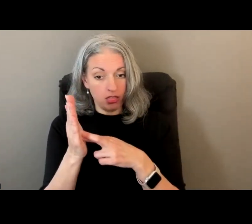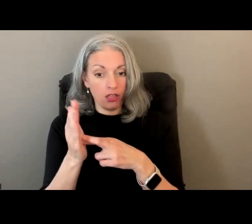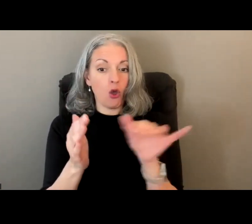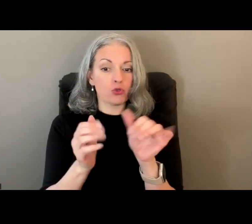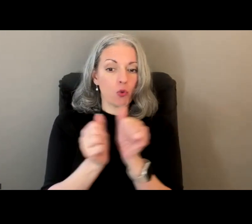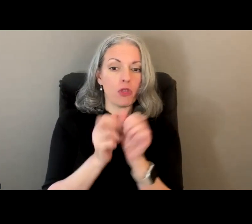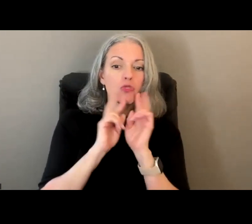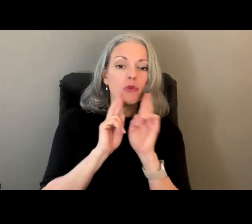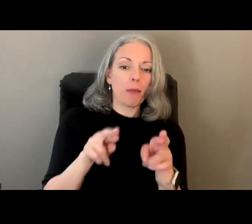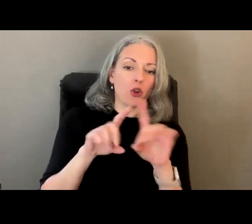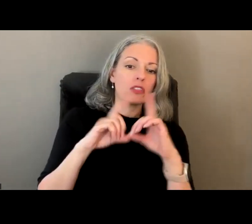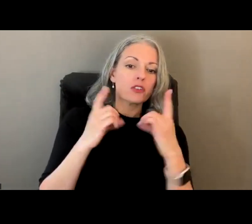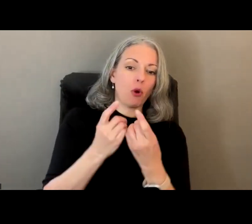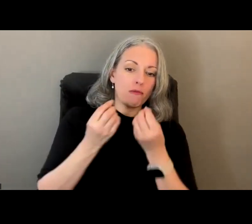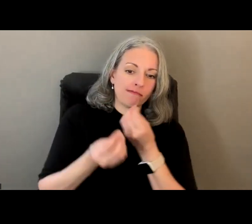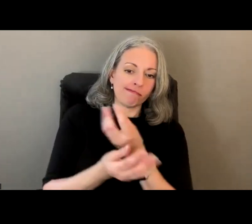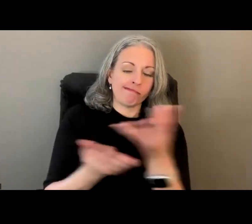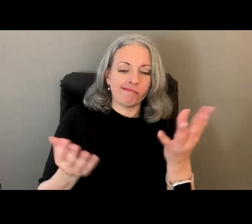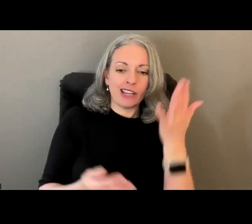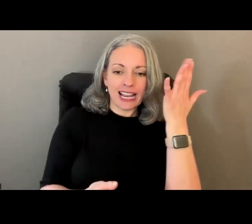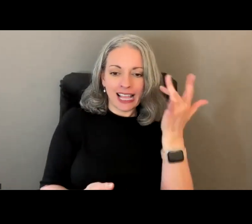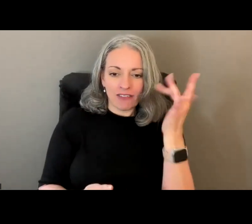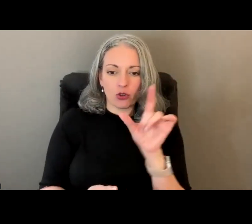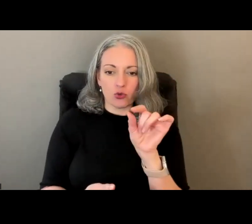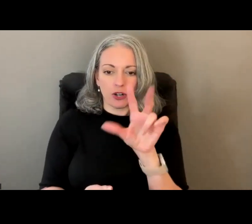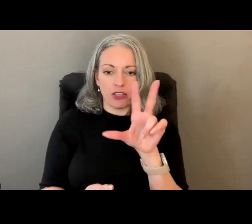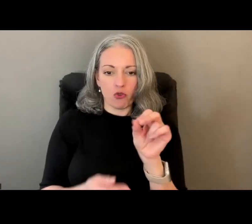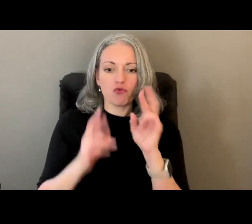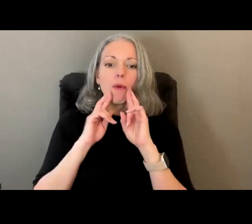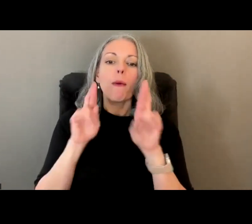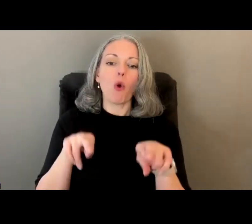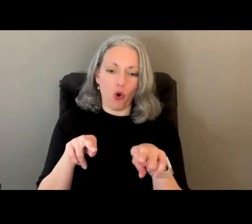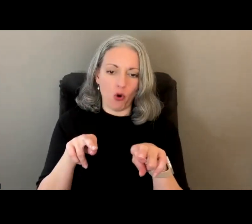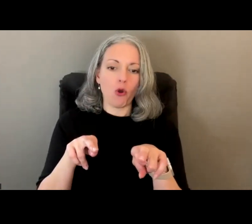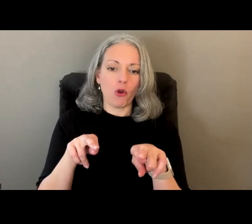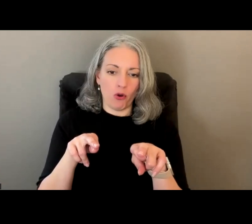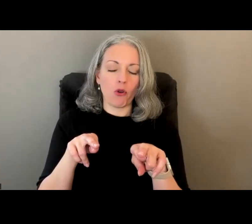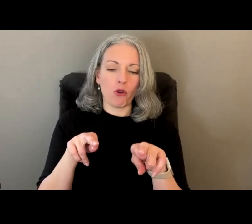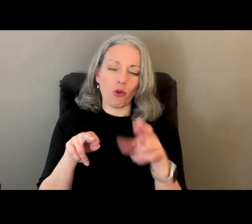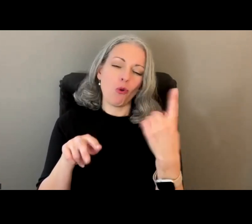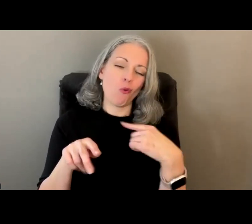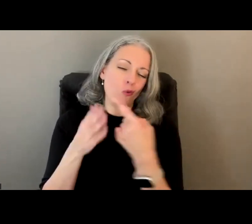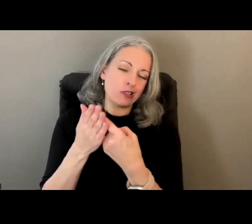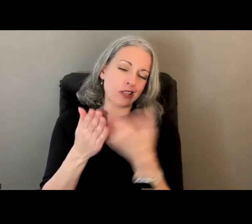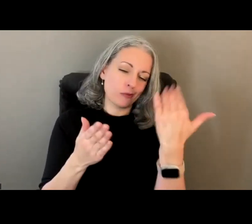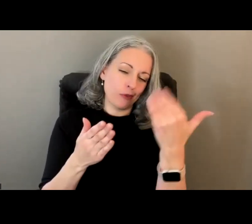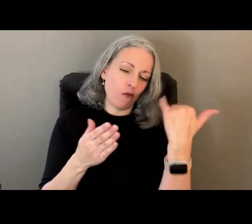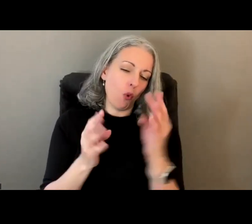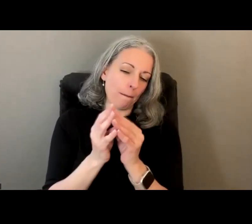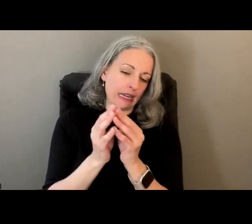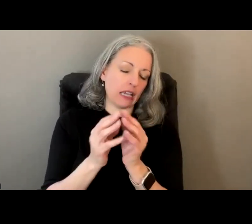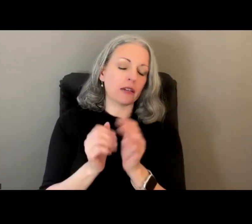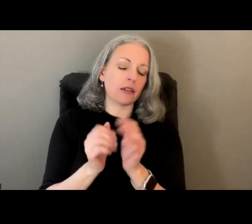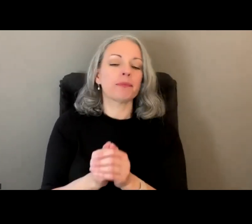the department issued, the California 2030 report, we spoke to that last time when we met. So